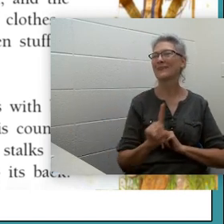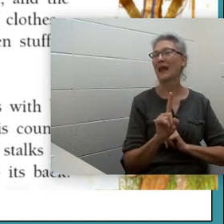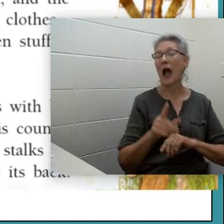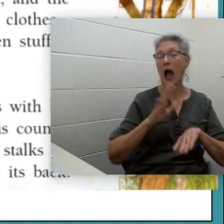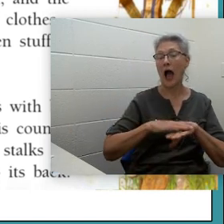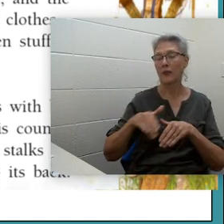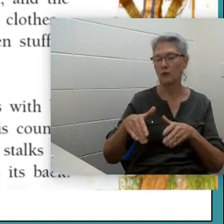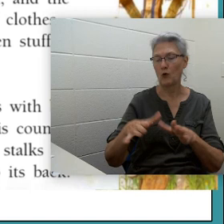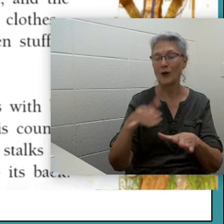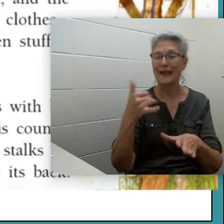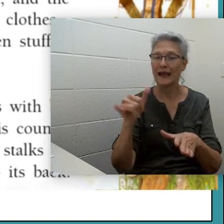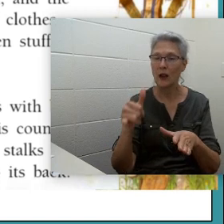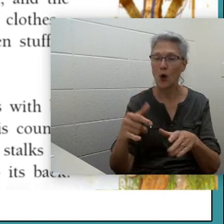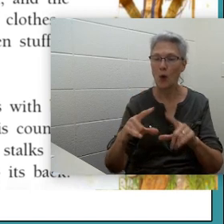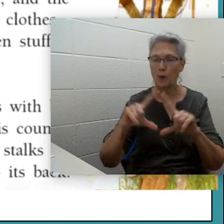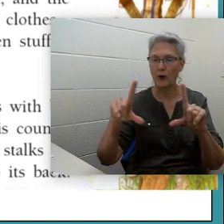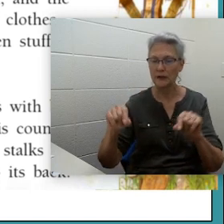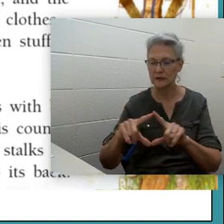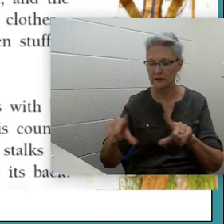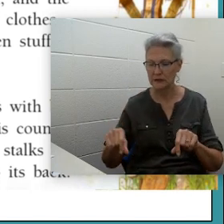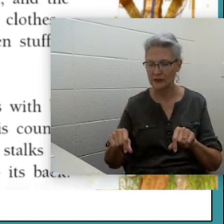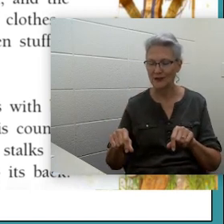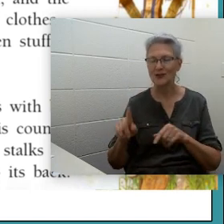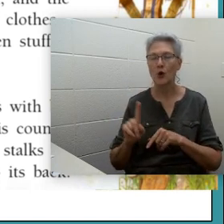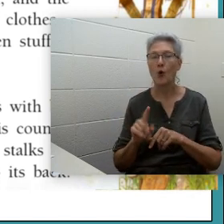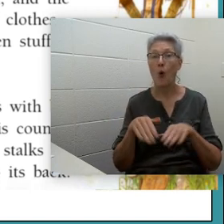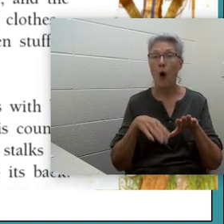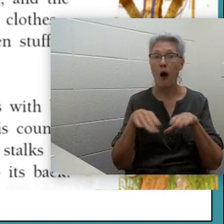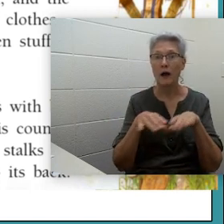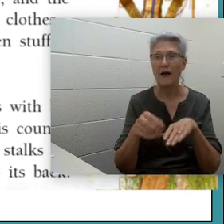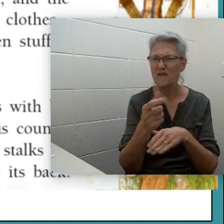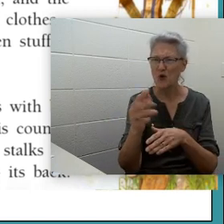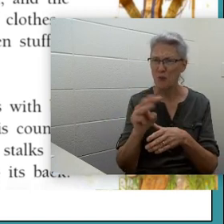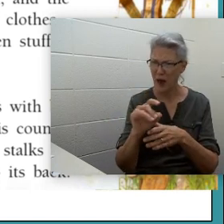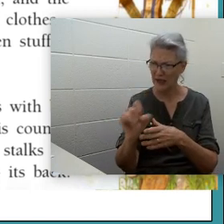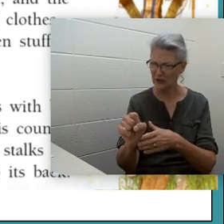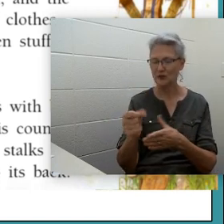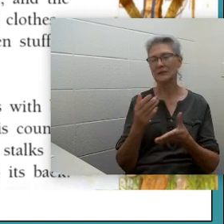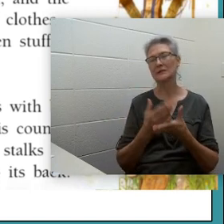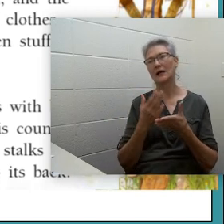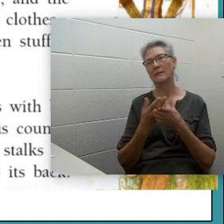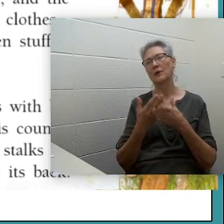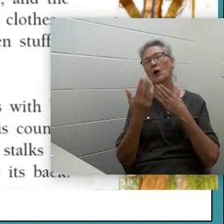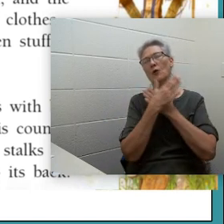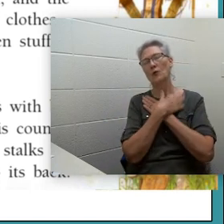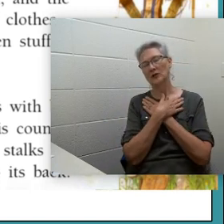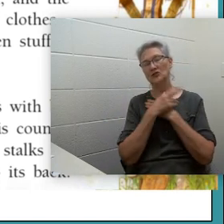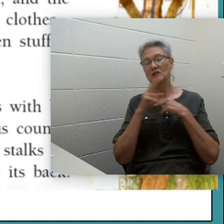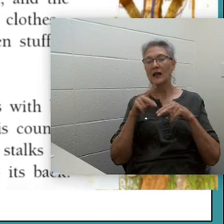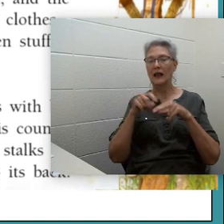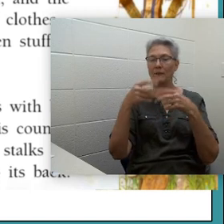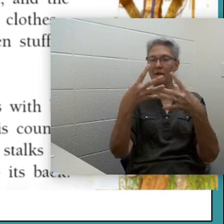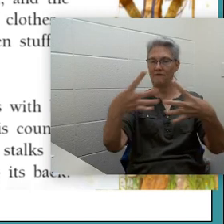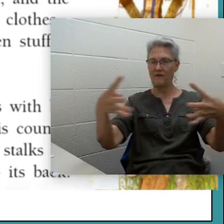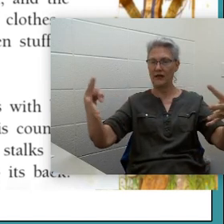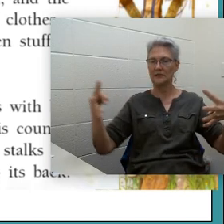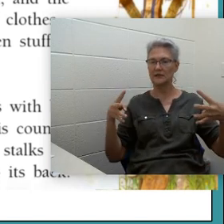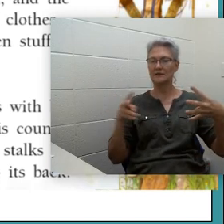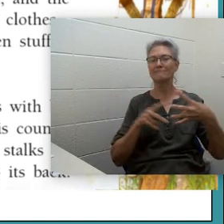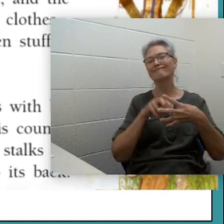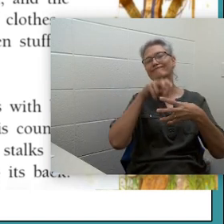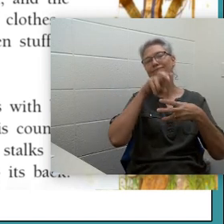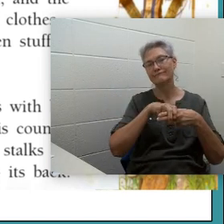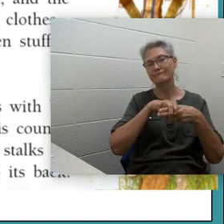had gone several miles, she thought she would stop to rest, and so she climbed to the top of the fence beside the road and sat